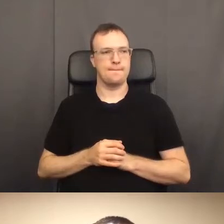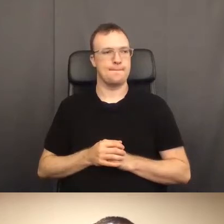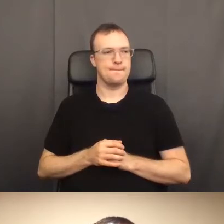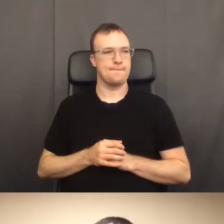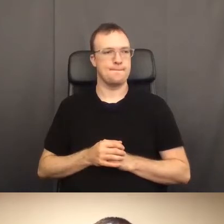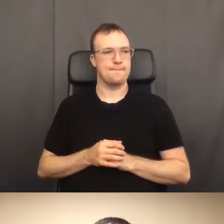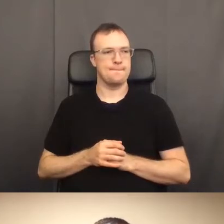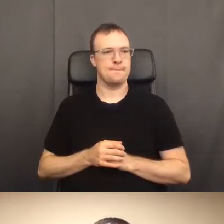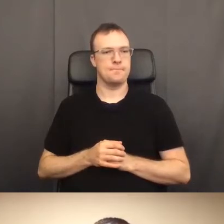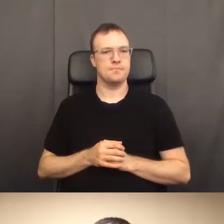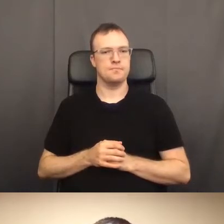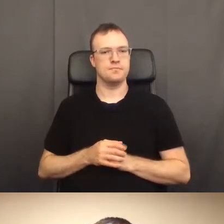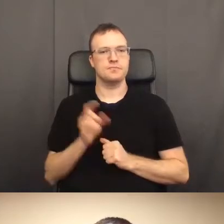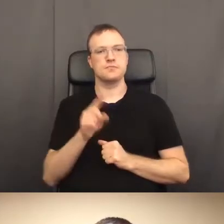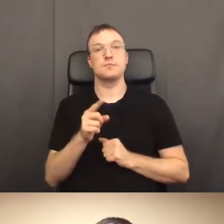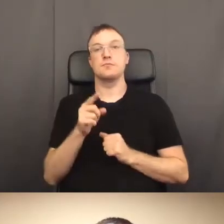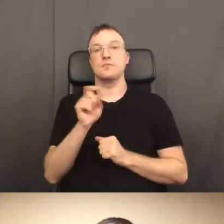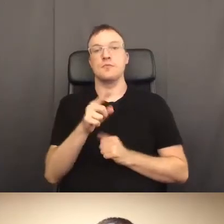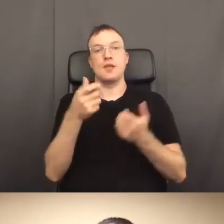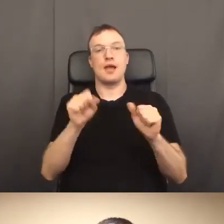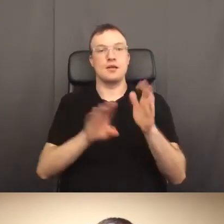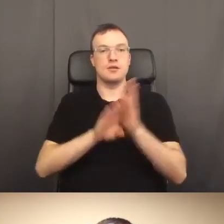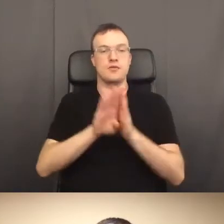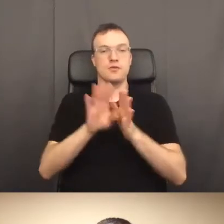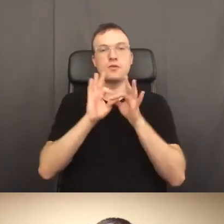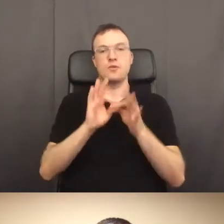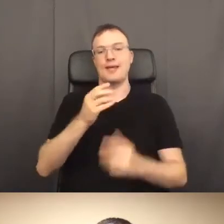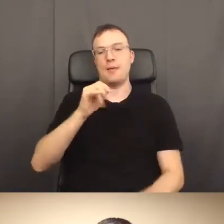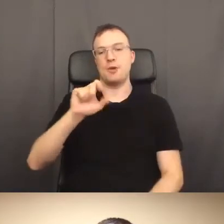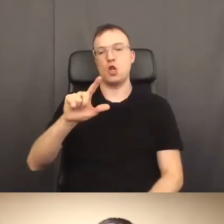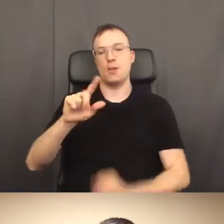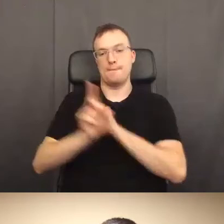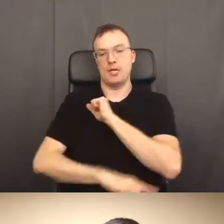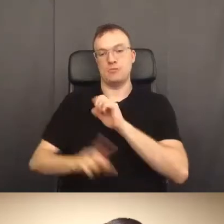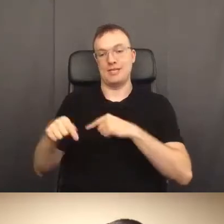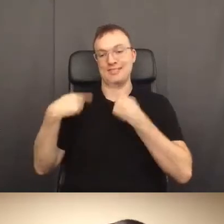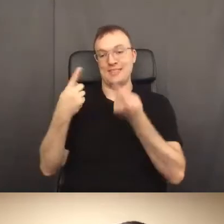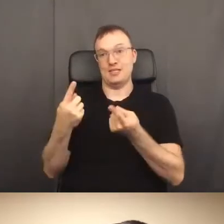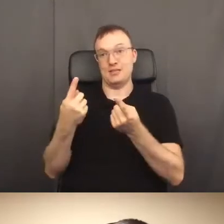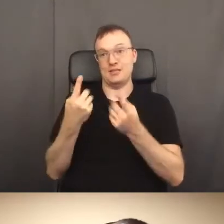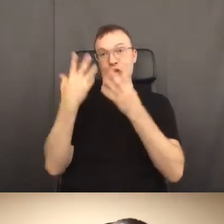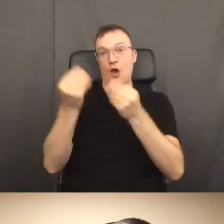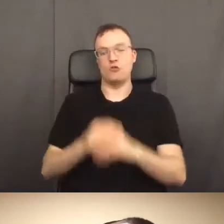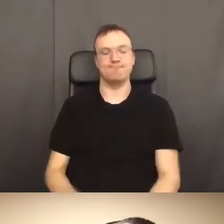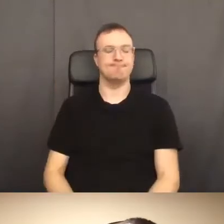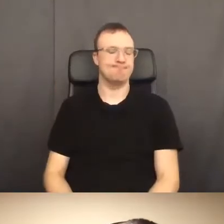Has there been any developments around capital punishment since his release? No,